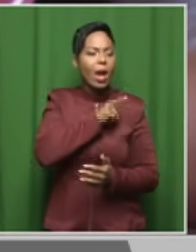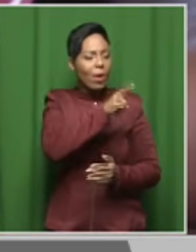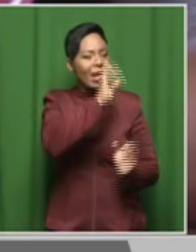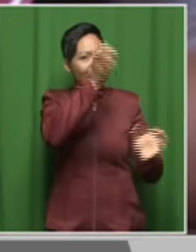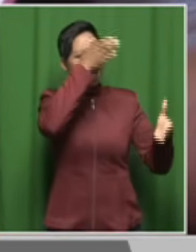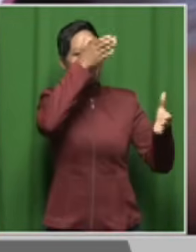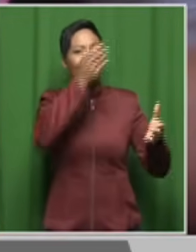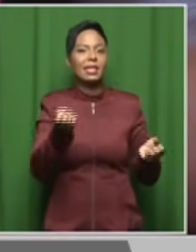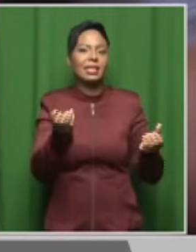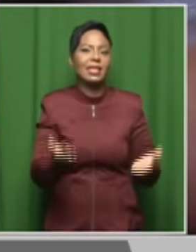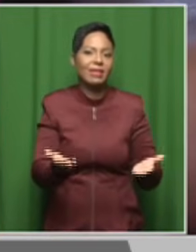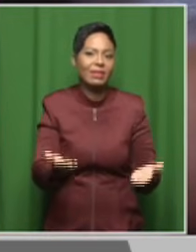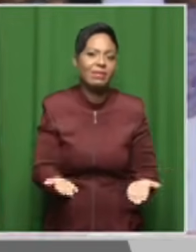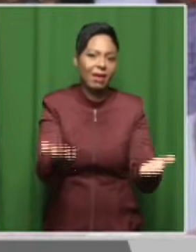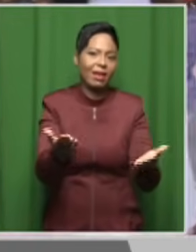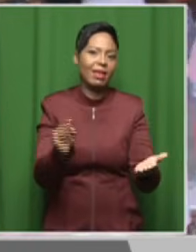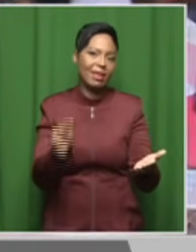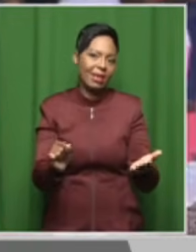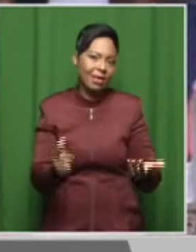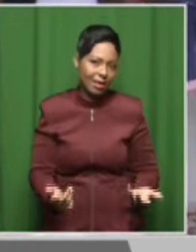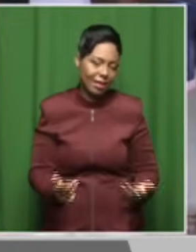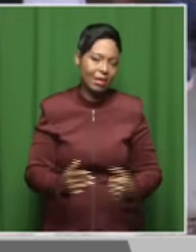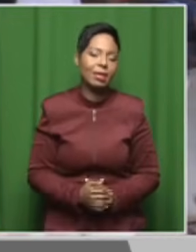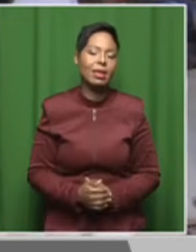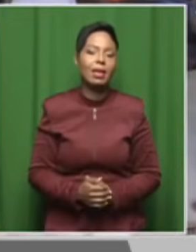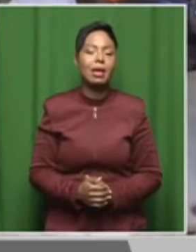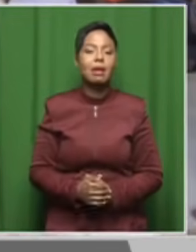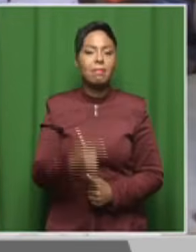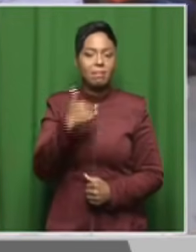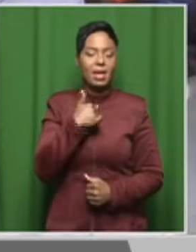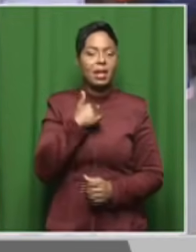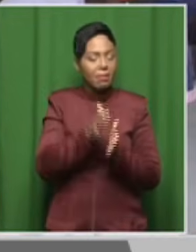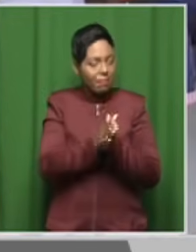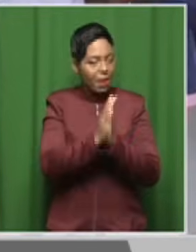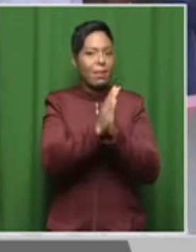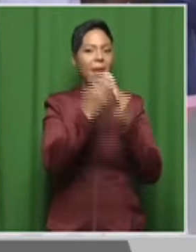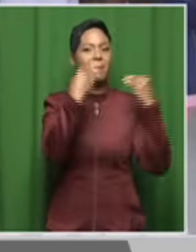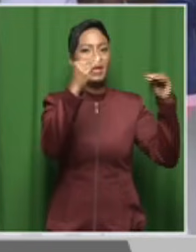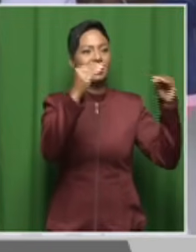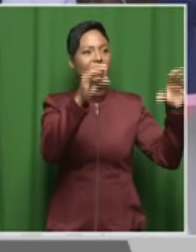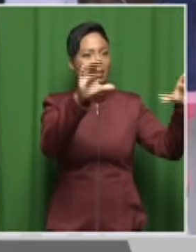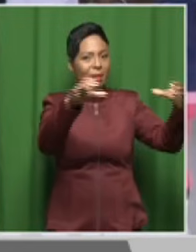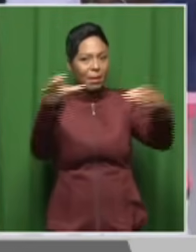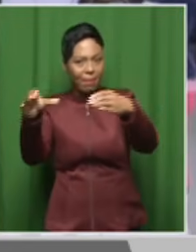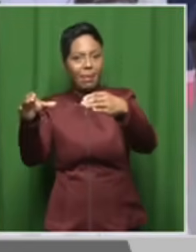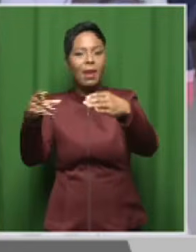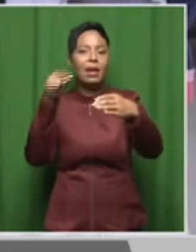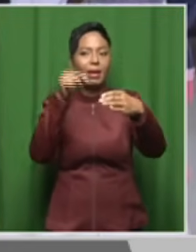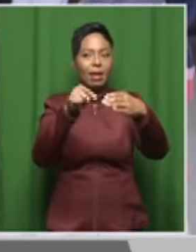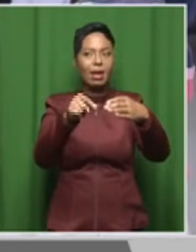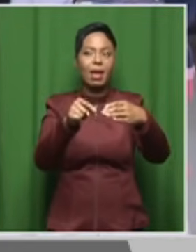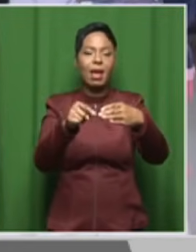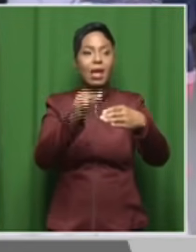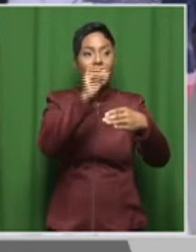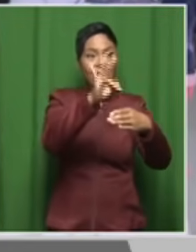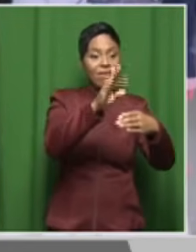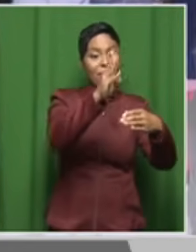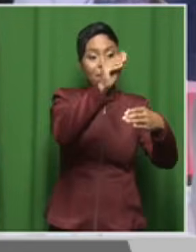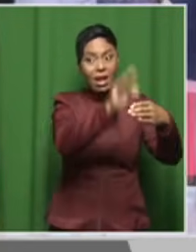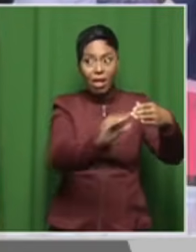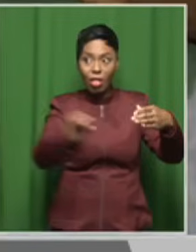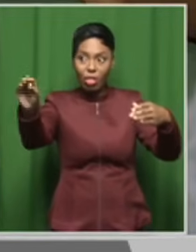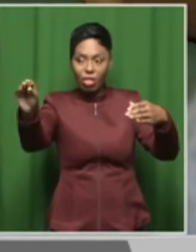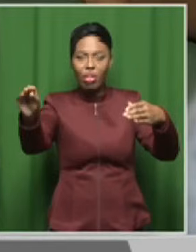difficult circumstances often. And I strongly urge business to investigate with whom they invest their